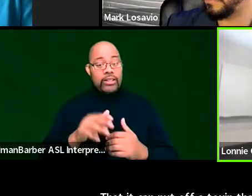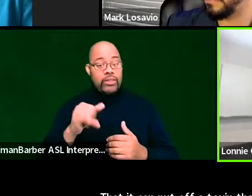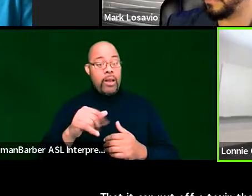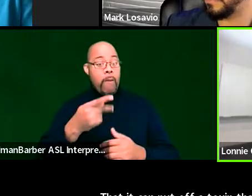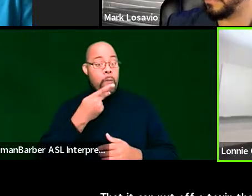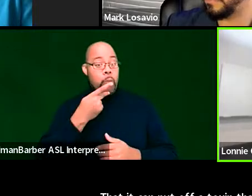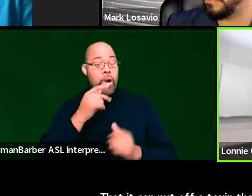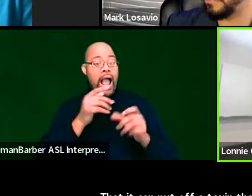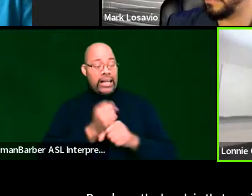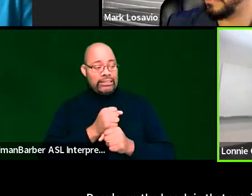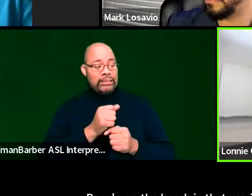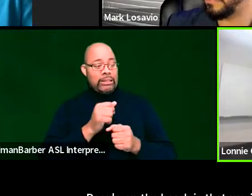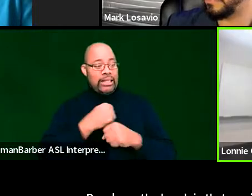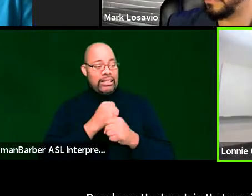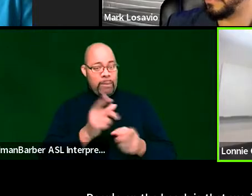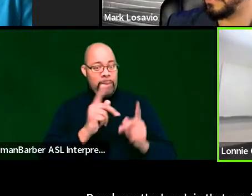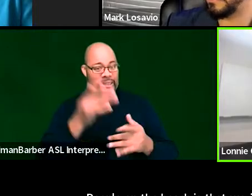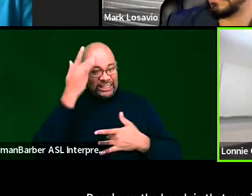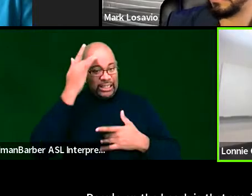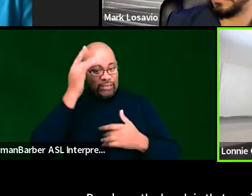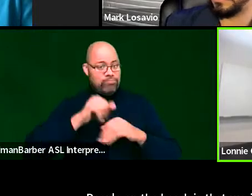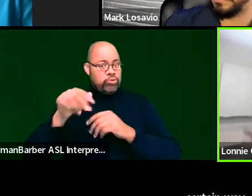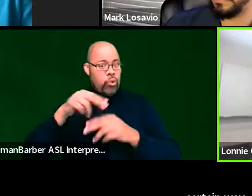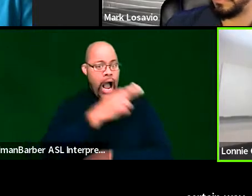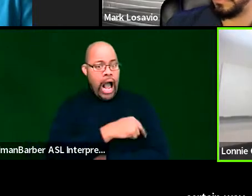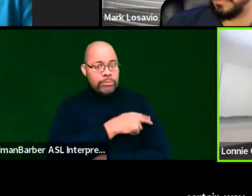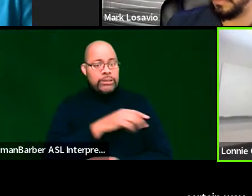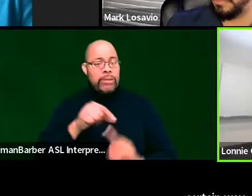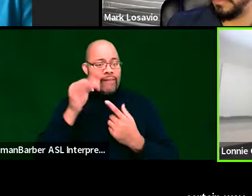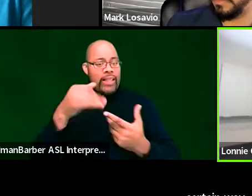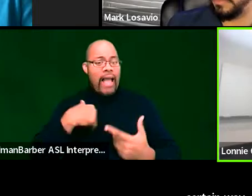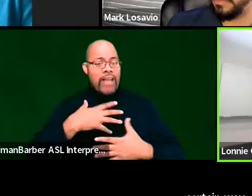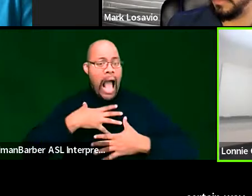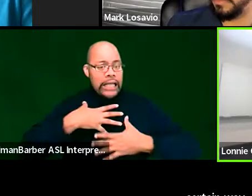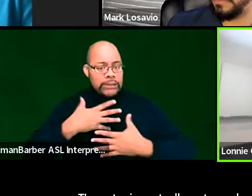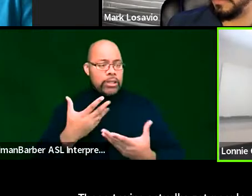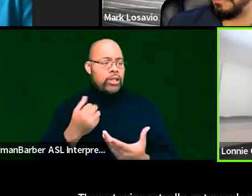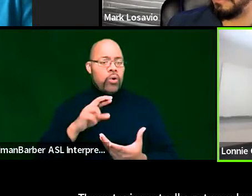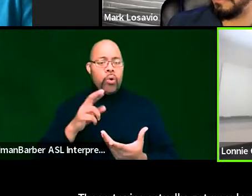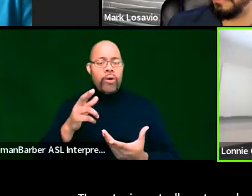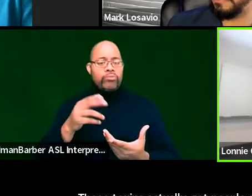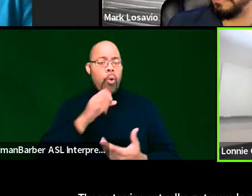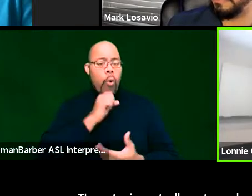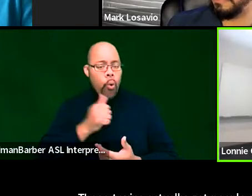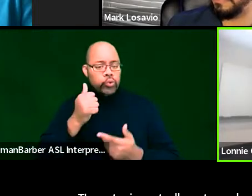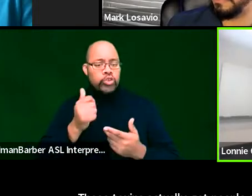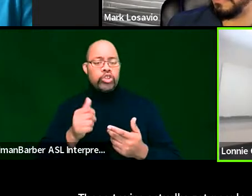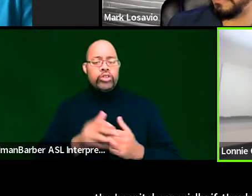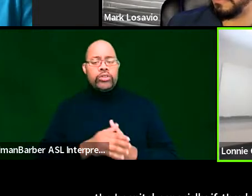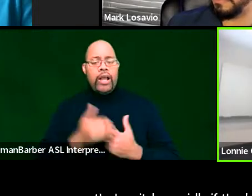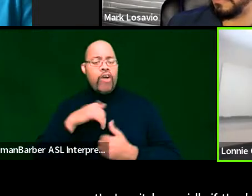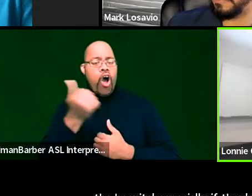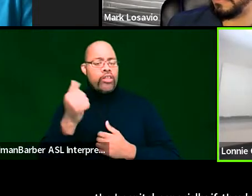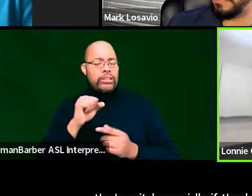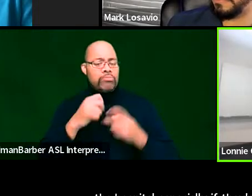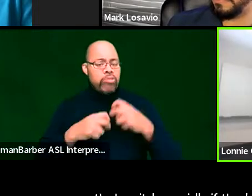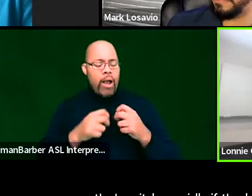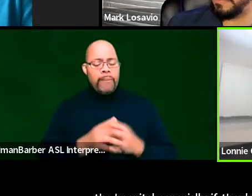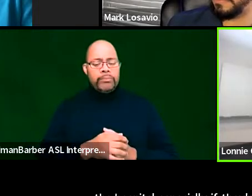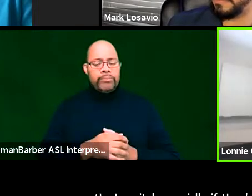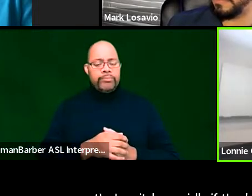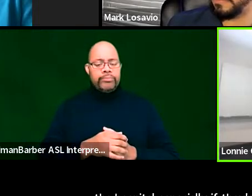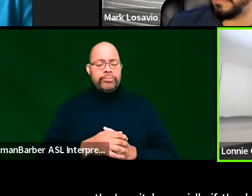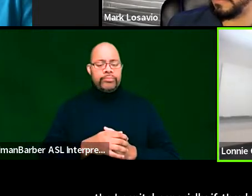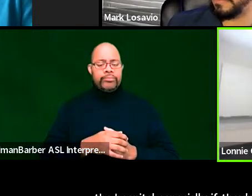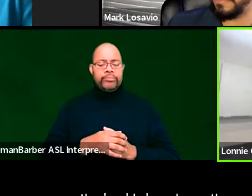toxins actually get people sick and sends them to the hospital, especially if they're asthmatic or if they're elderly or have other conditions, compounding